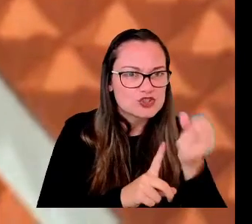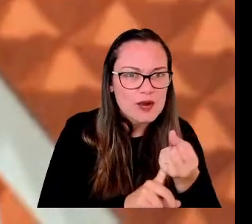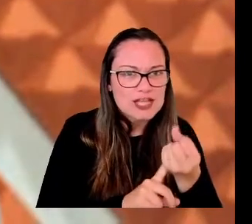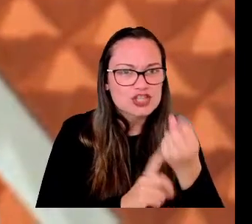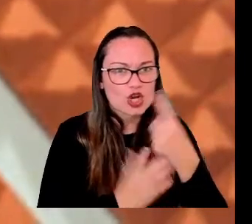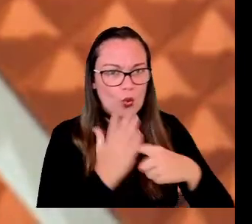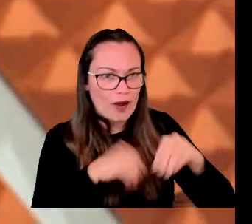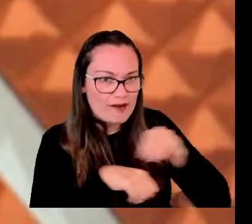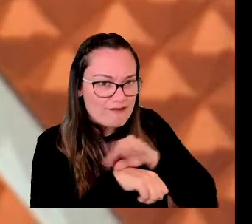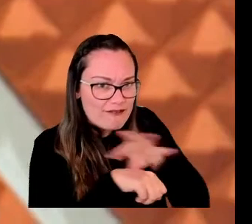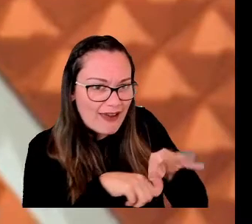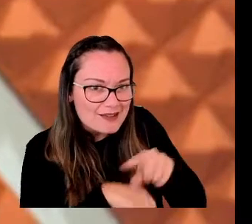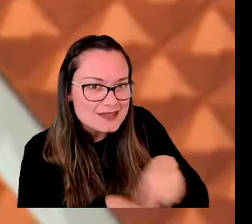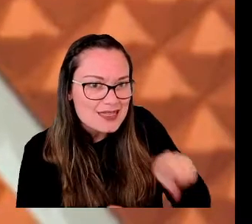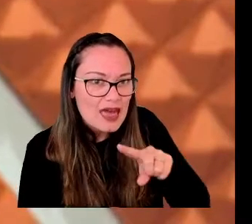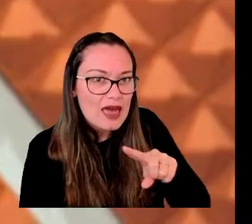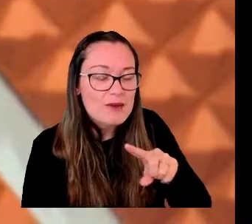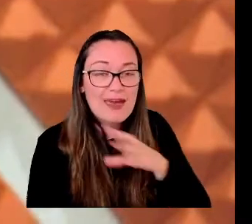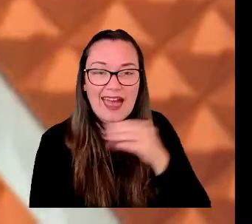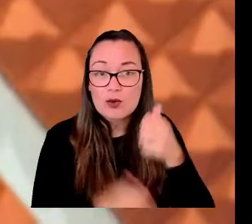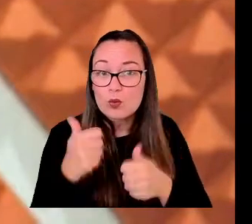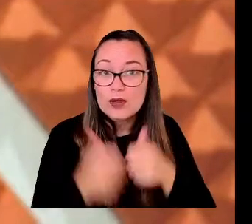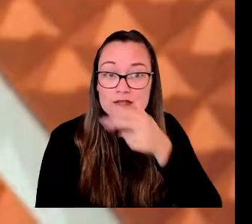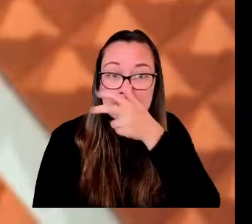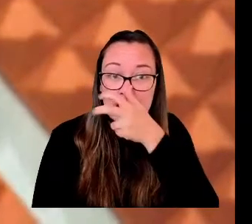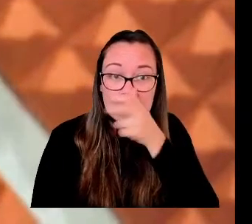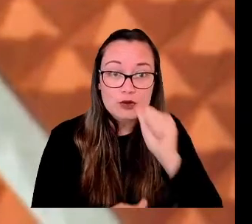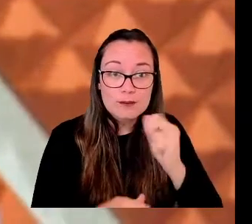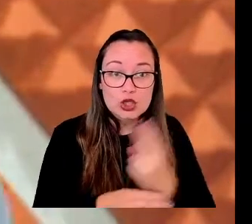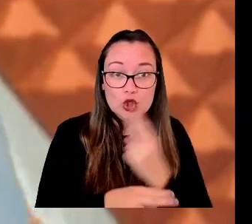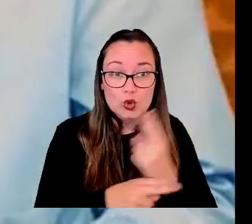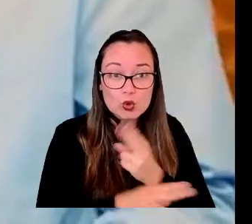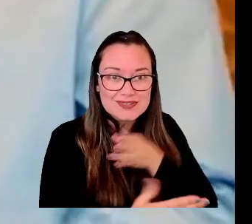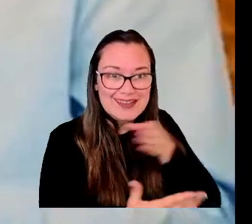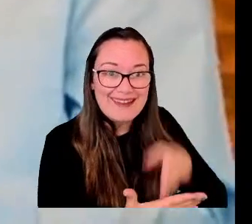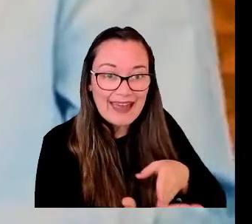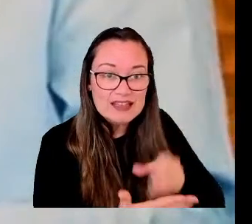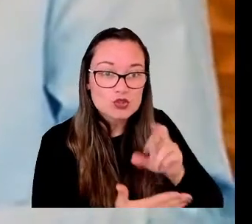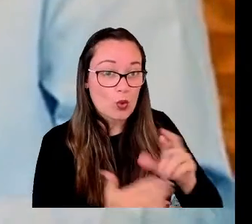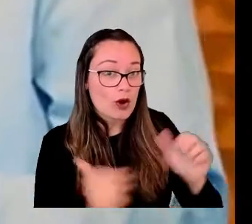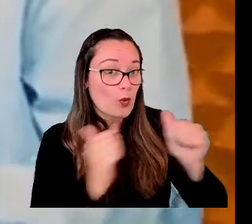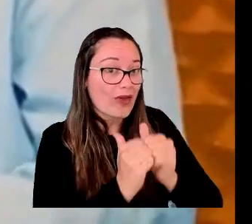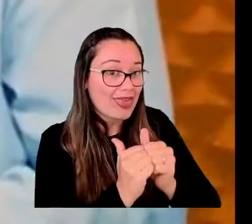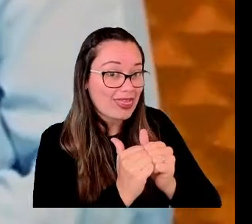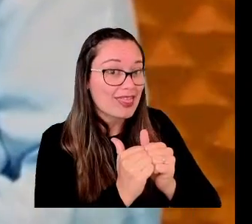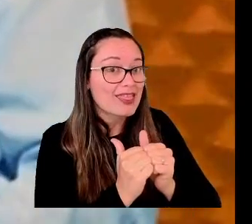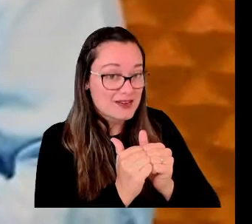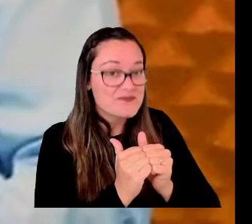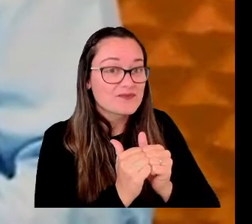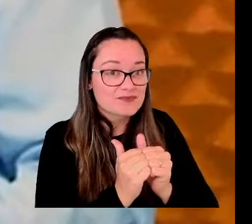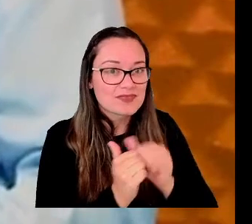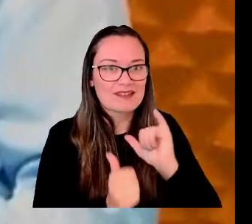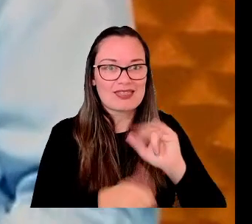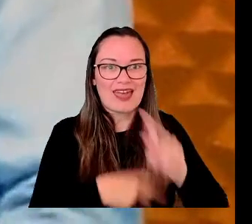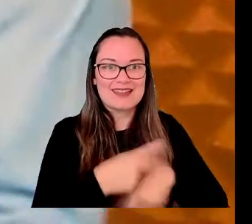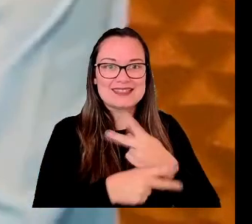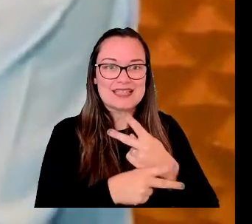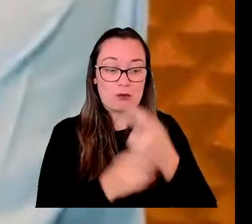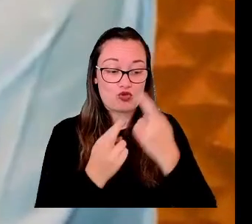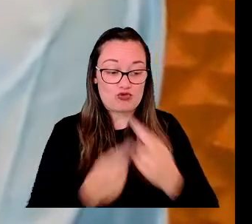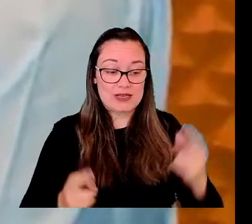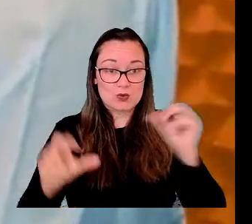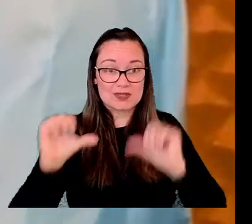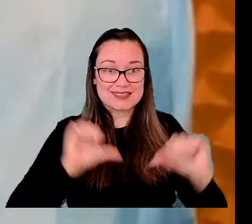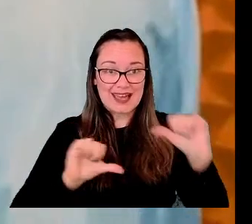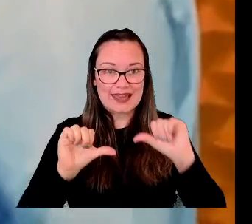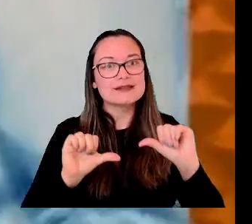them, maybe what pesticides can be used with them or not, things like that, that type of resource science is what we're talking